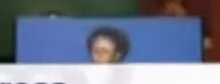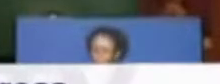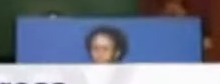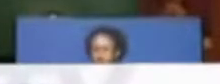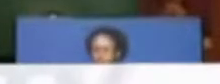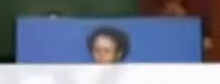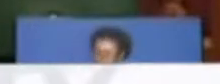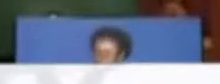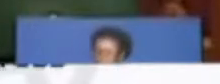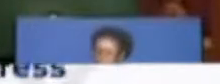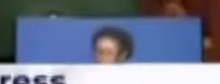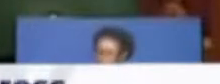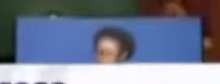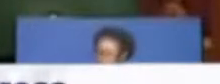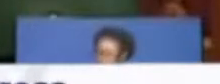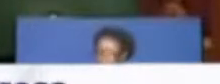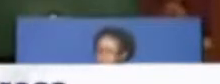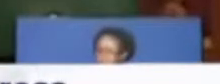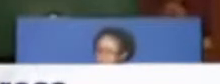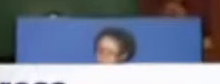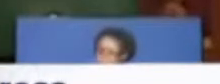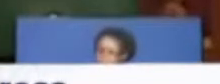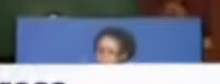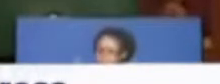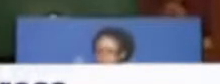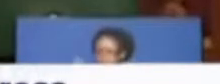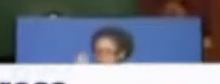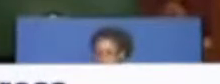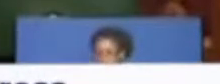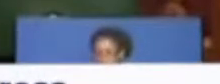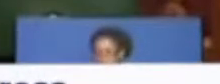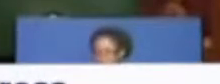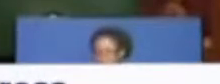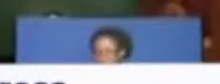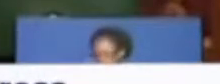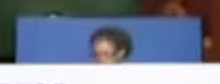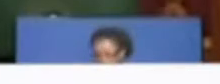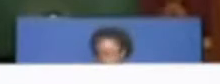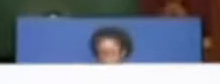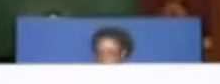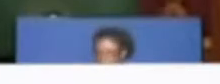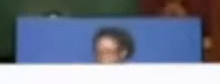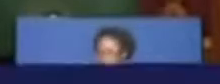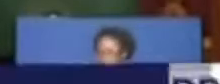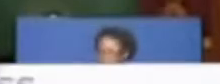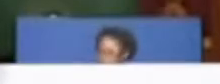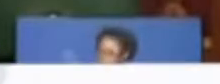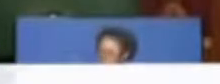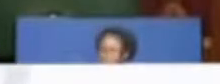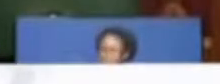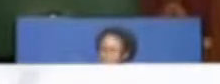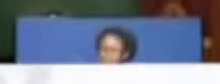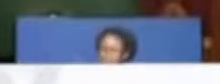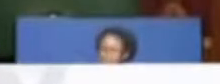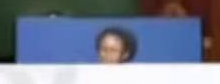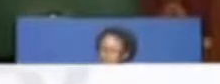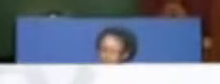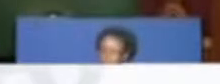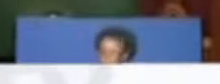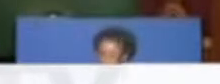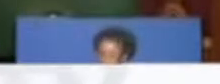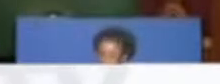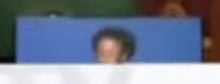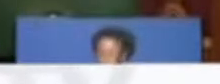of households against the effect of the economy. And in that regard, while